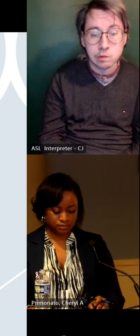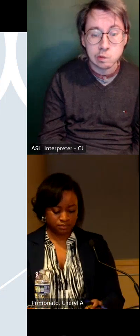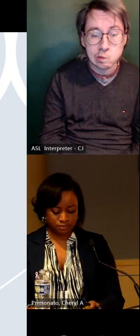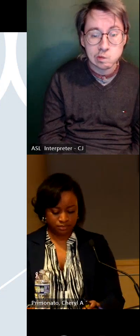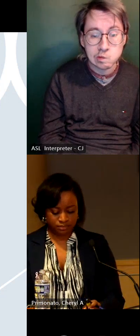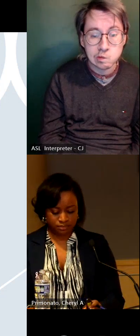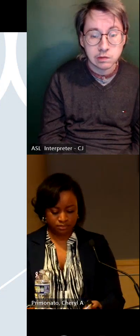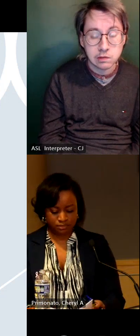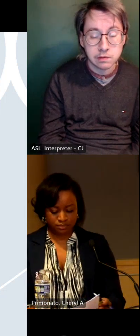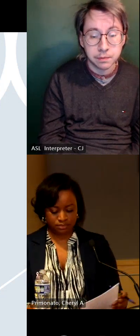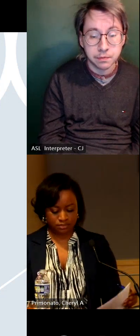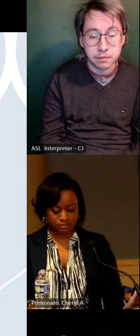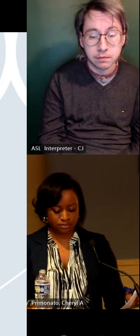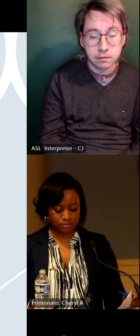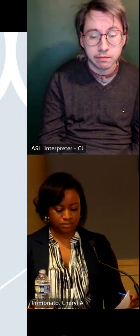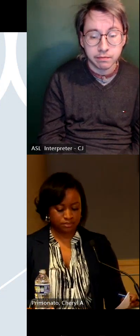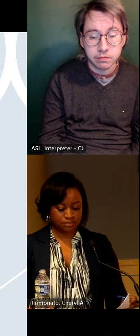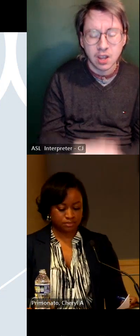to the full board.